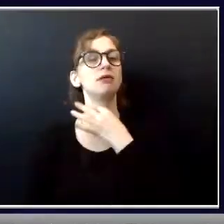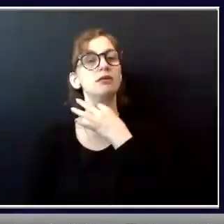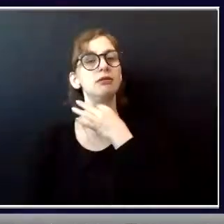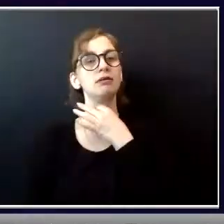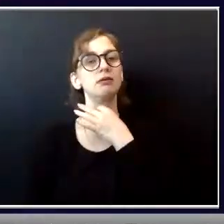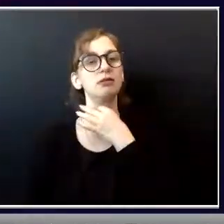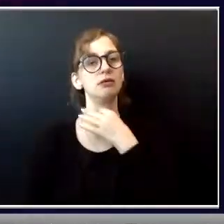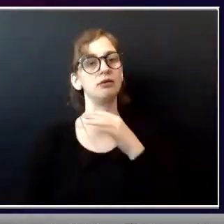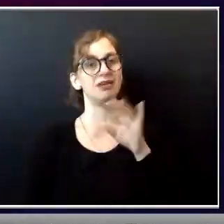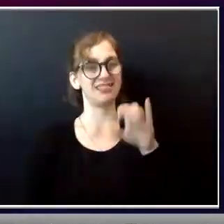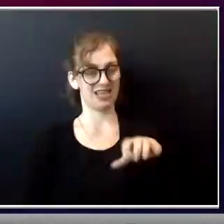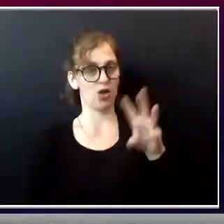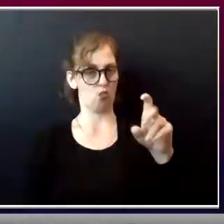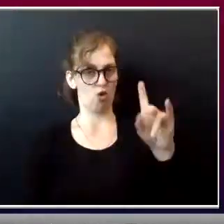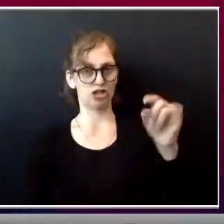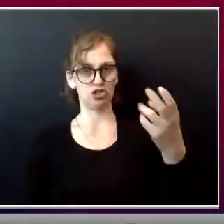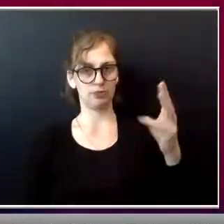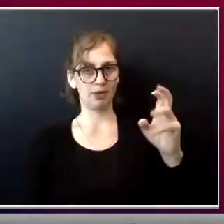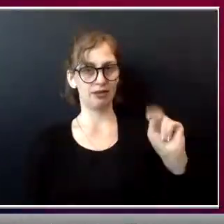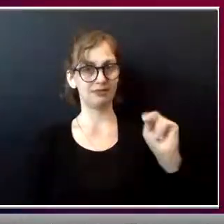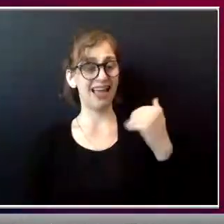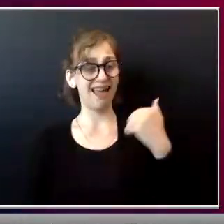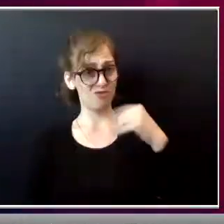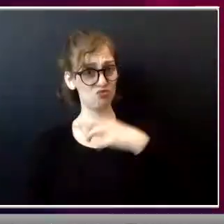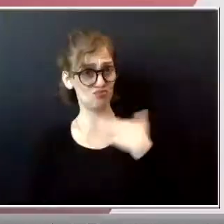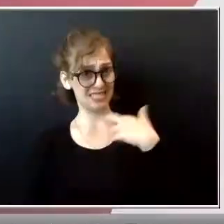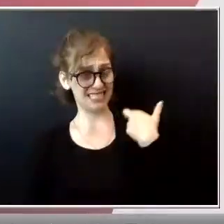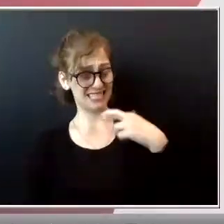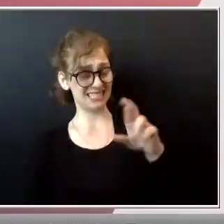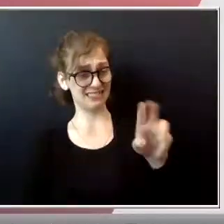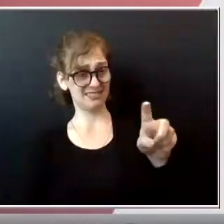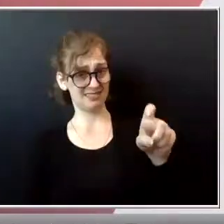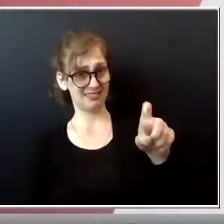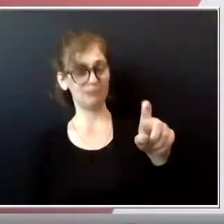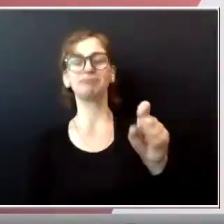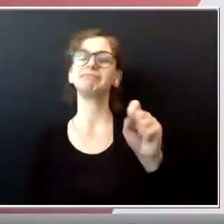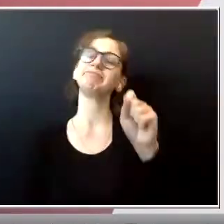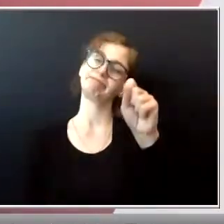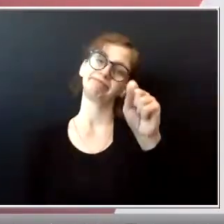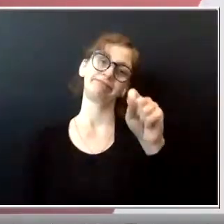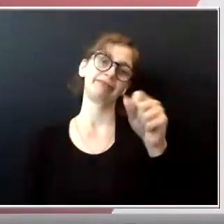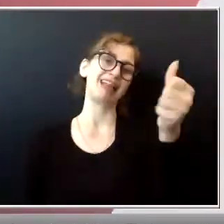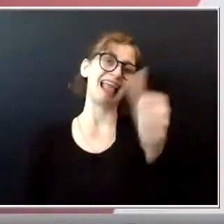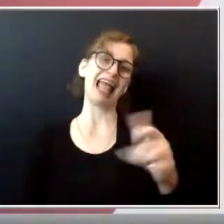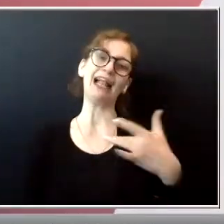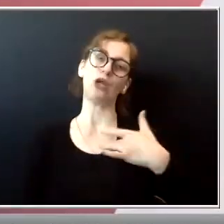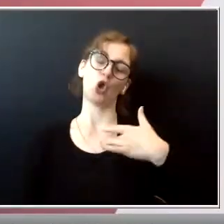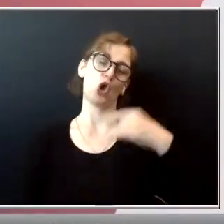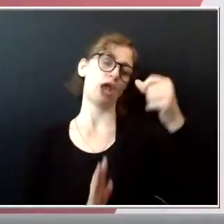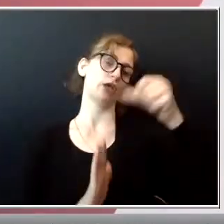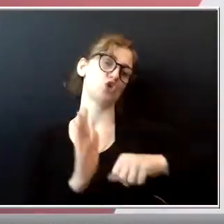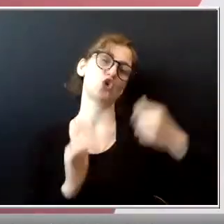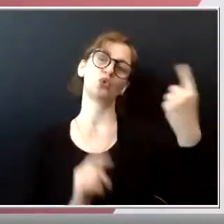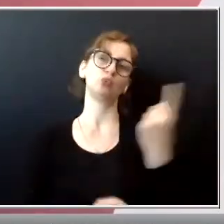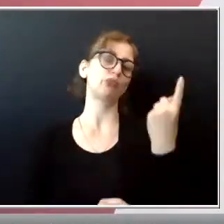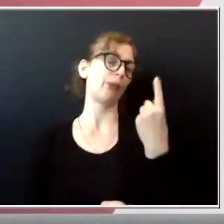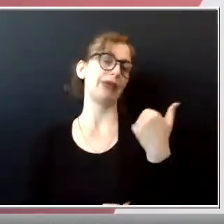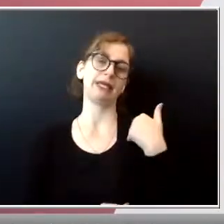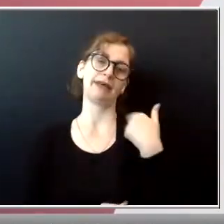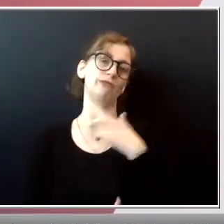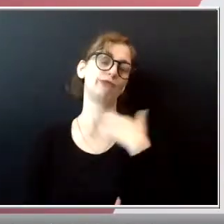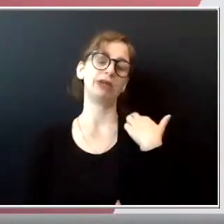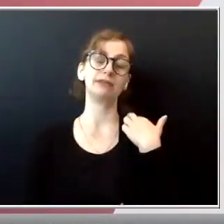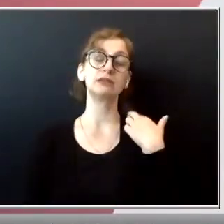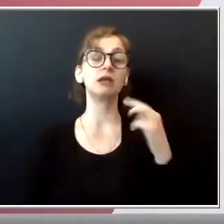the Watchman procedure? Yes. Like any cardiac procedure, there is always going to be some risk, but the risk with the Watchman procedure is